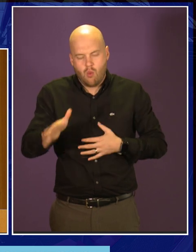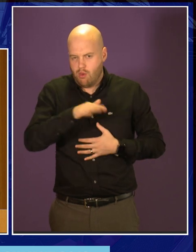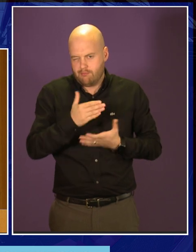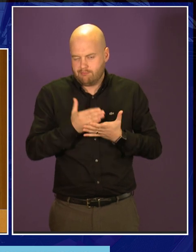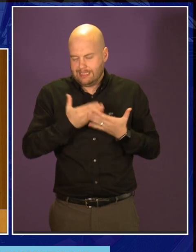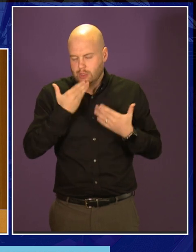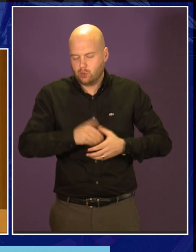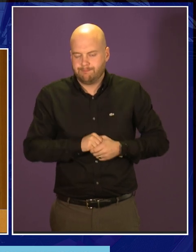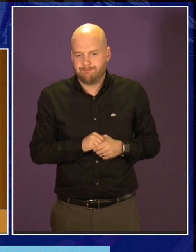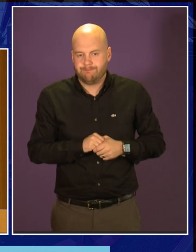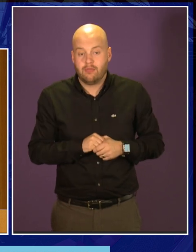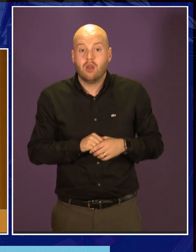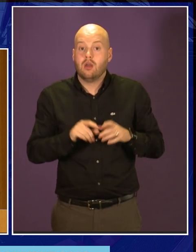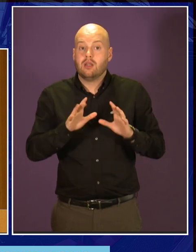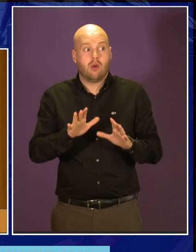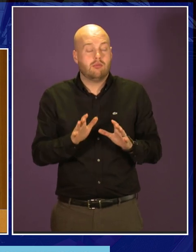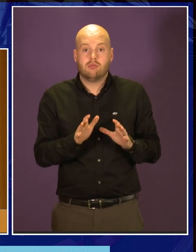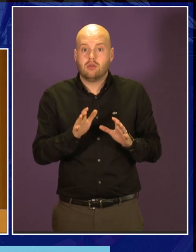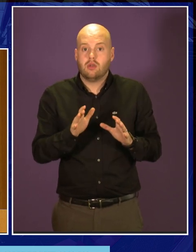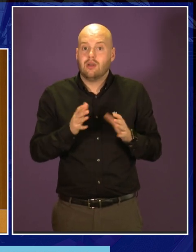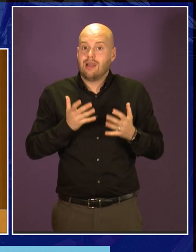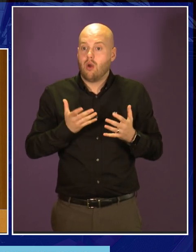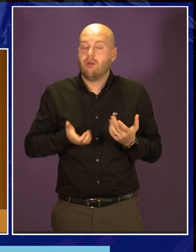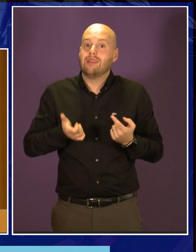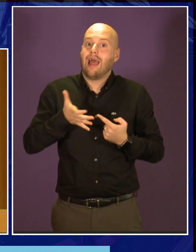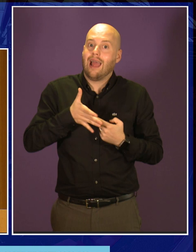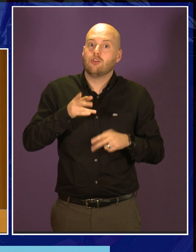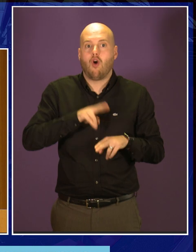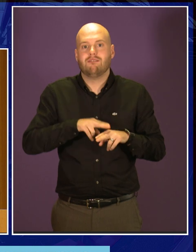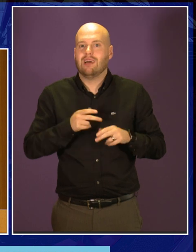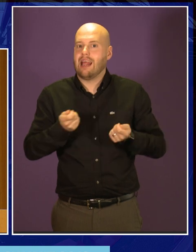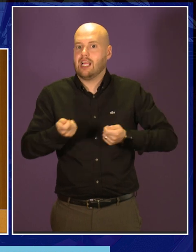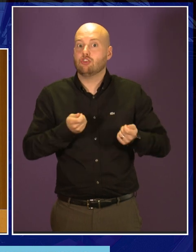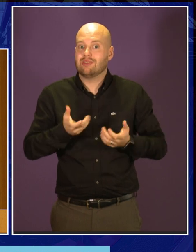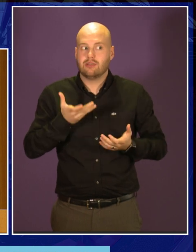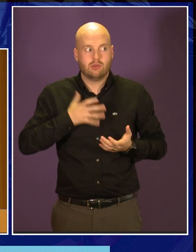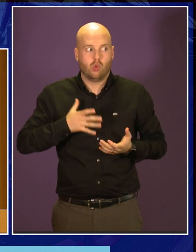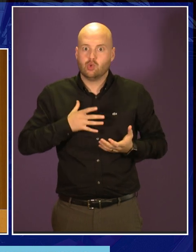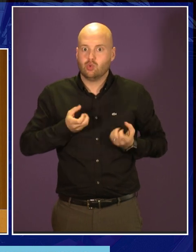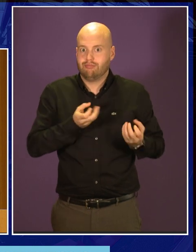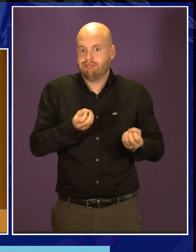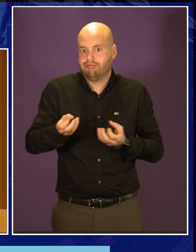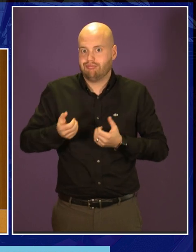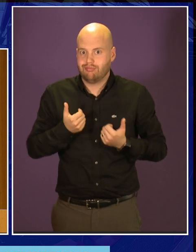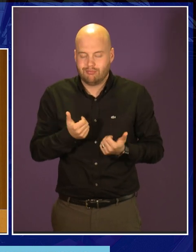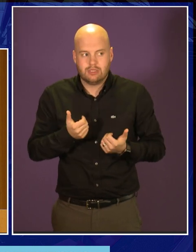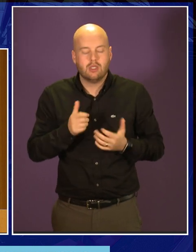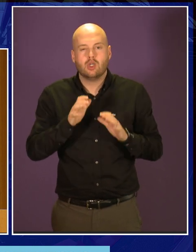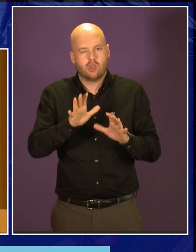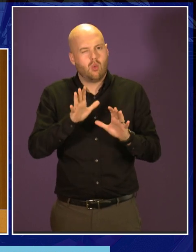turn, I'm particularly conscious we've got the heads of delegations who would like to make a few contributions, and I'll just emphasise that this particular